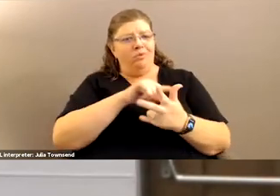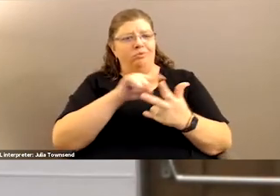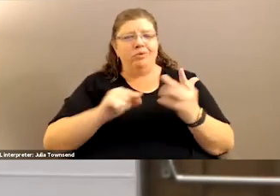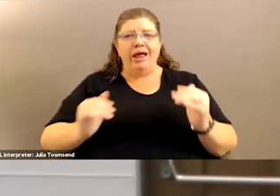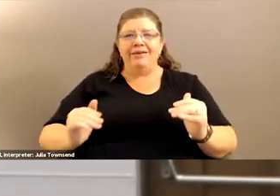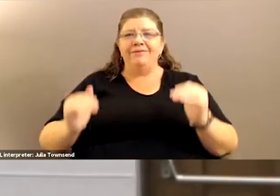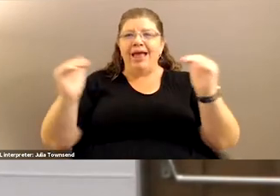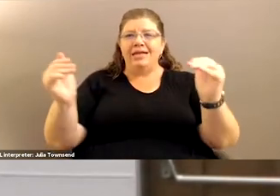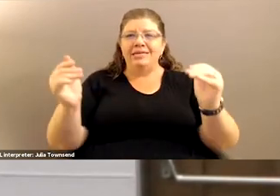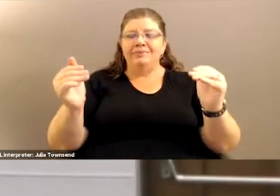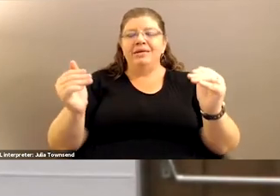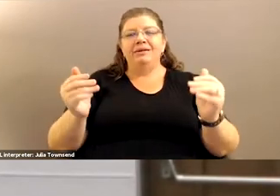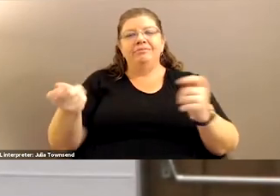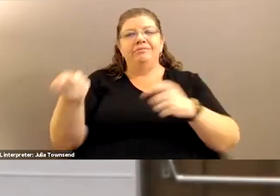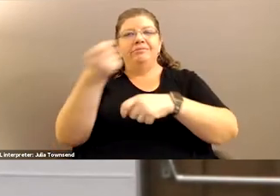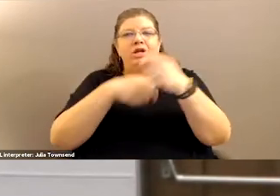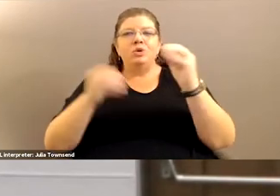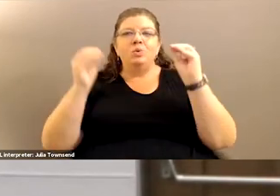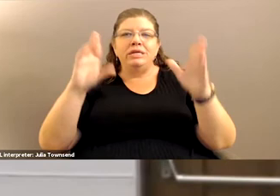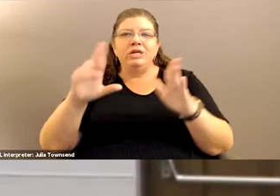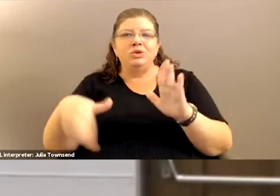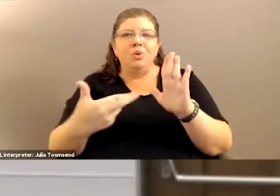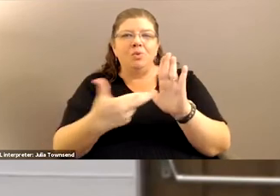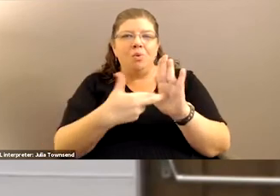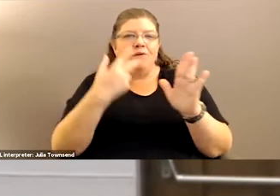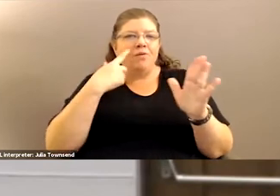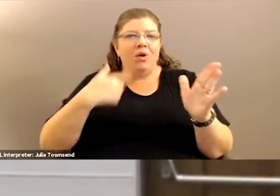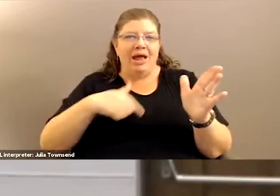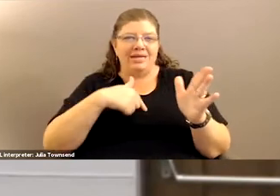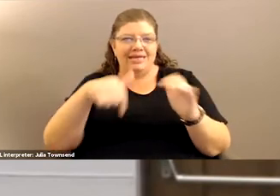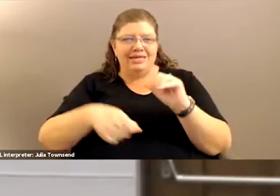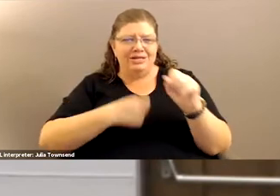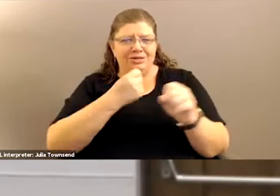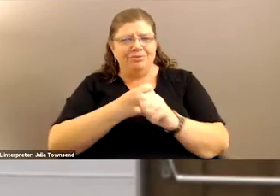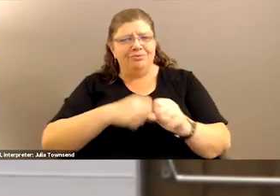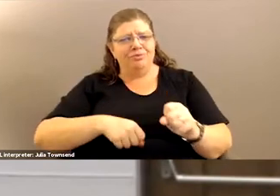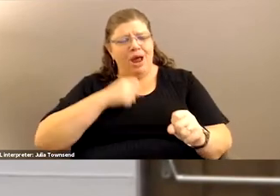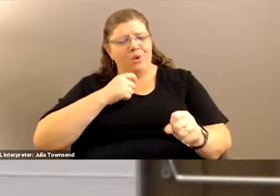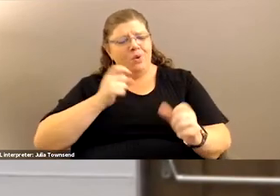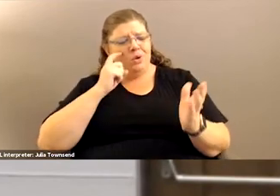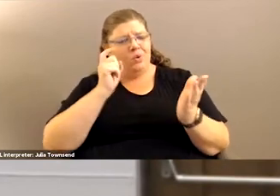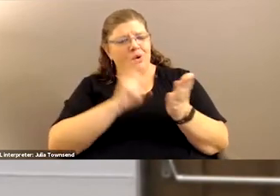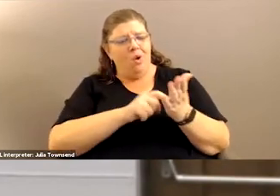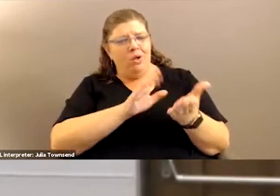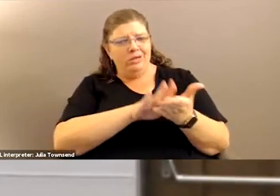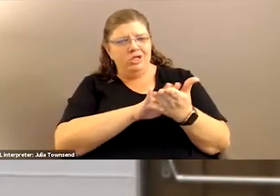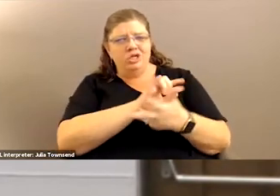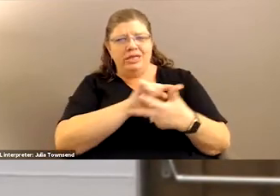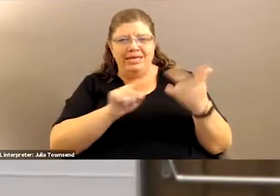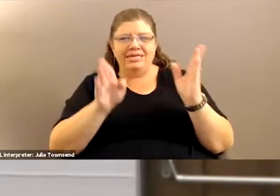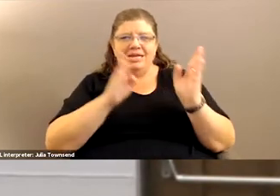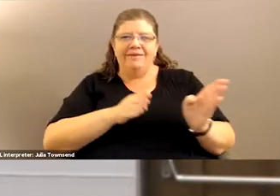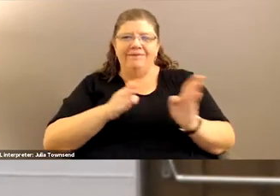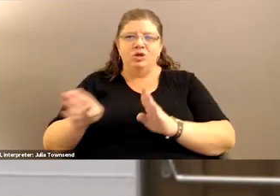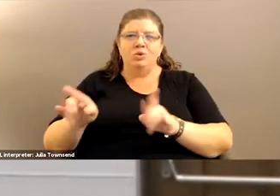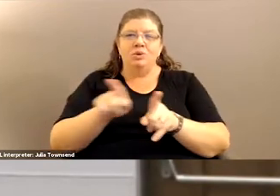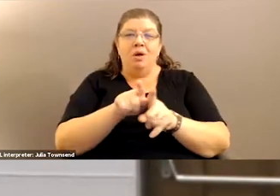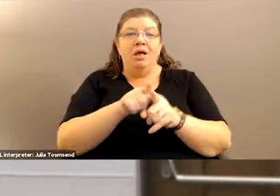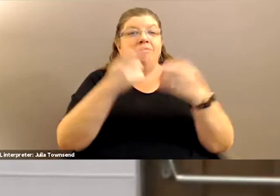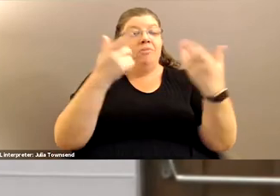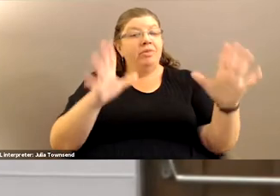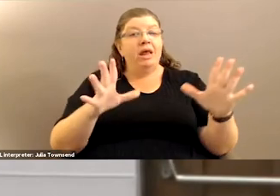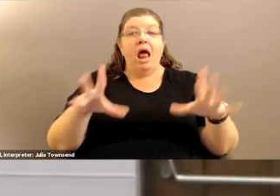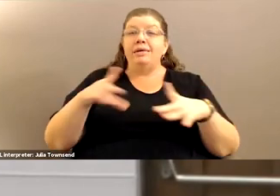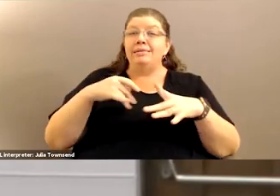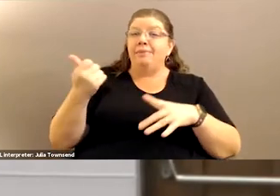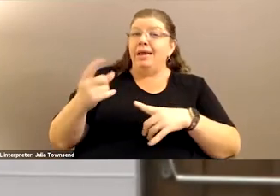them stepping into this teacher role for us this year so i wanted to acknowledge these individuals as well with that i'll take any questions